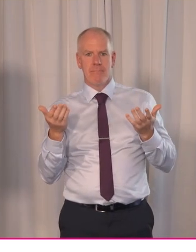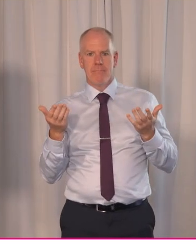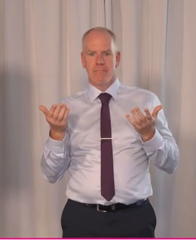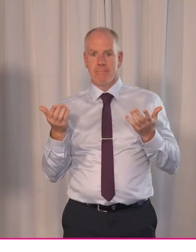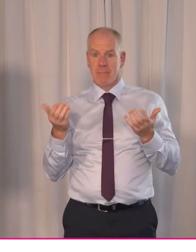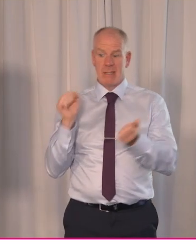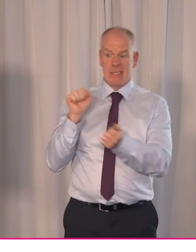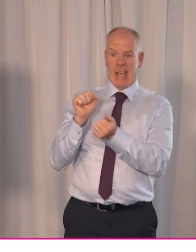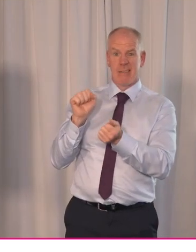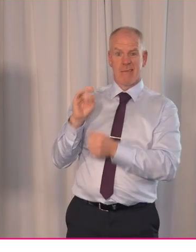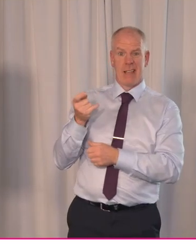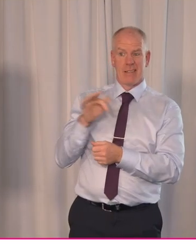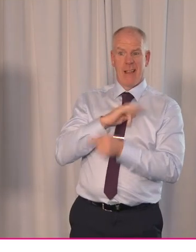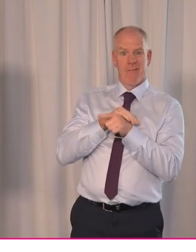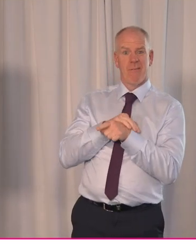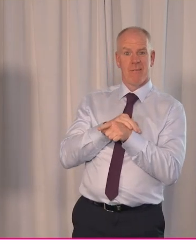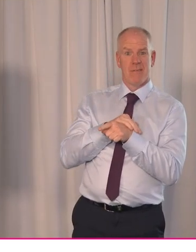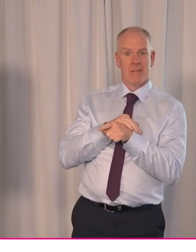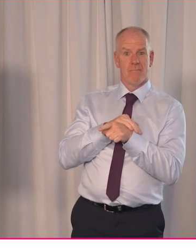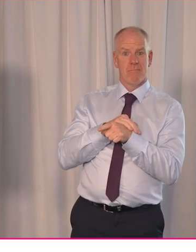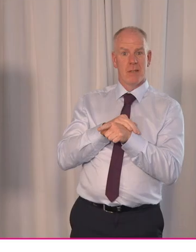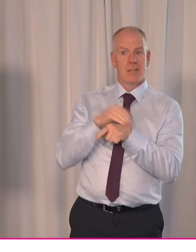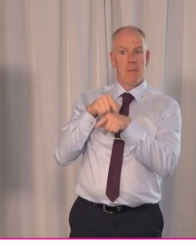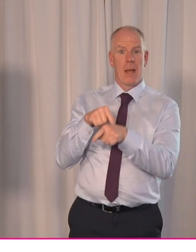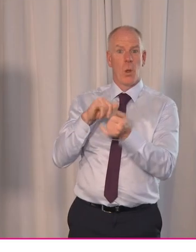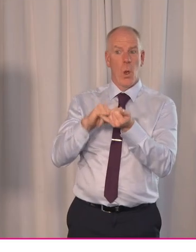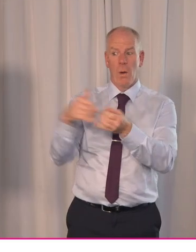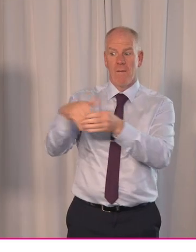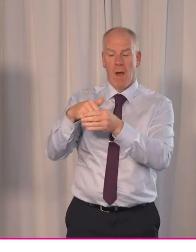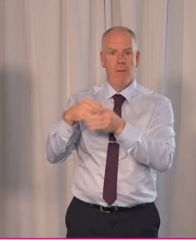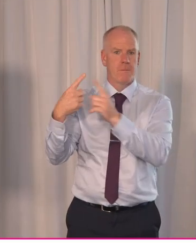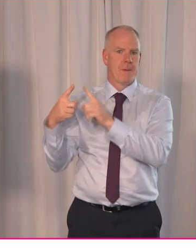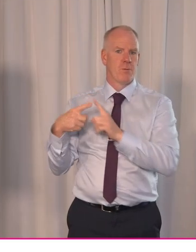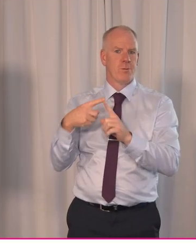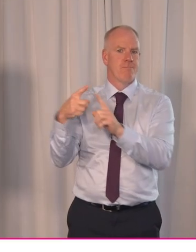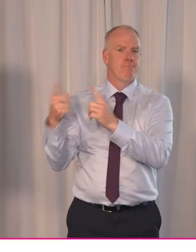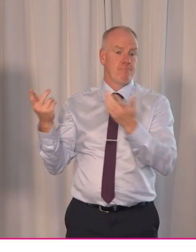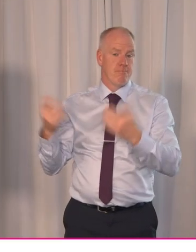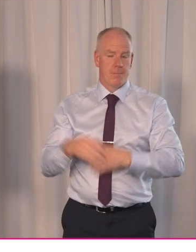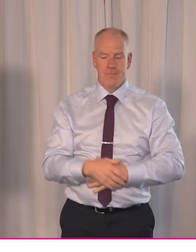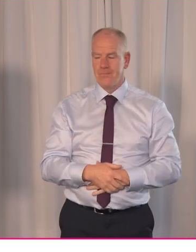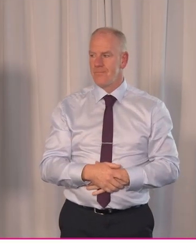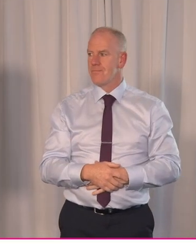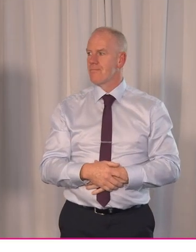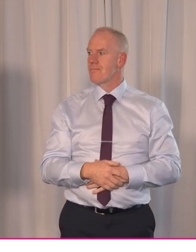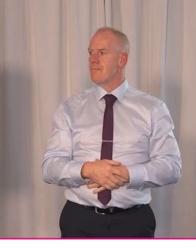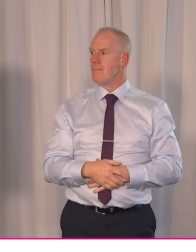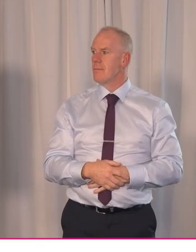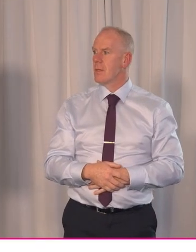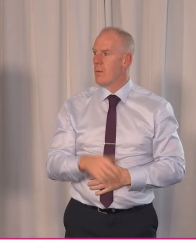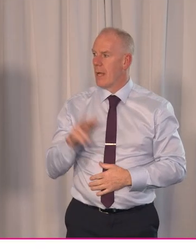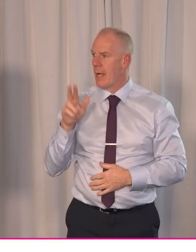act itself. But it can look different, to all of us, so we